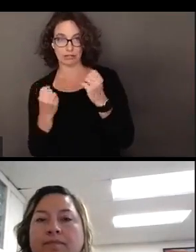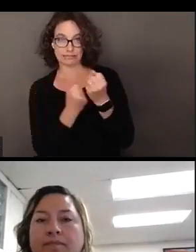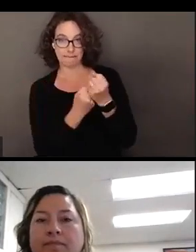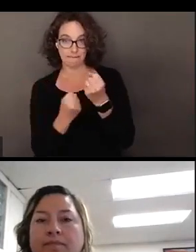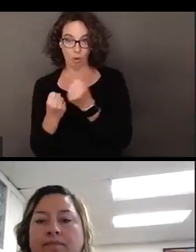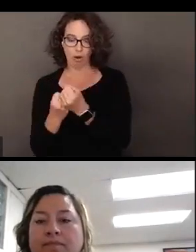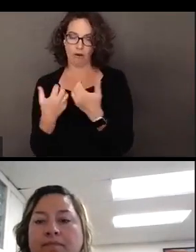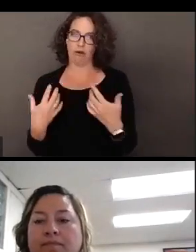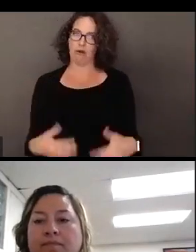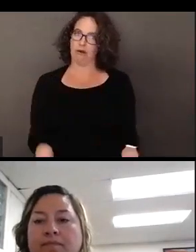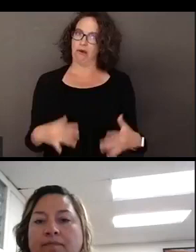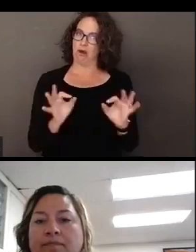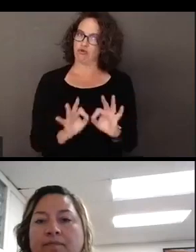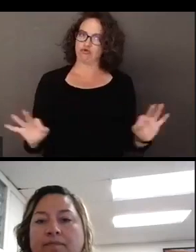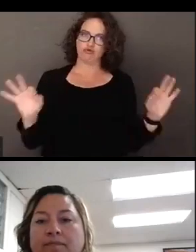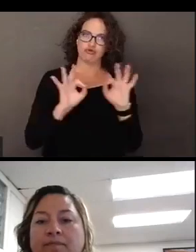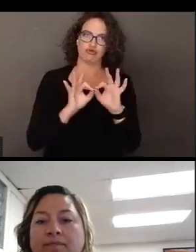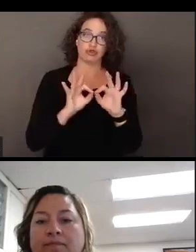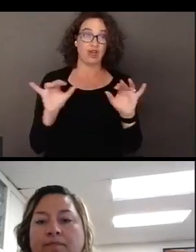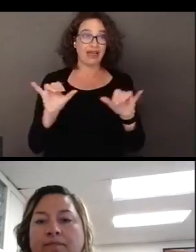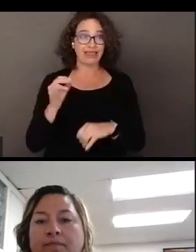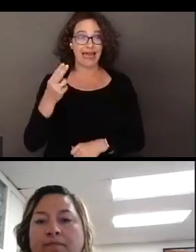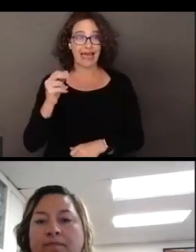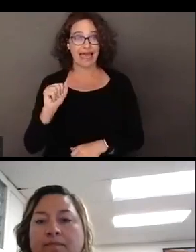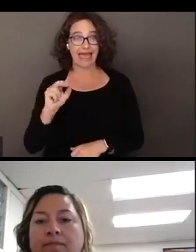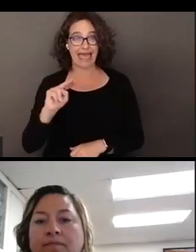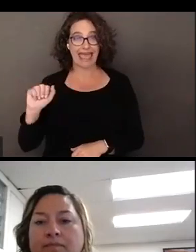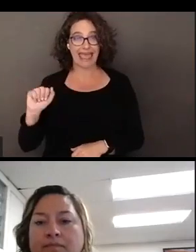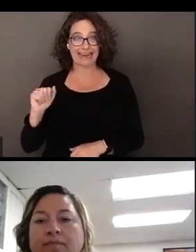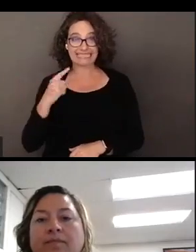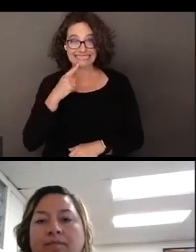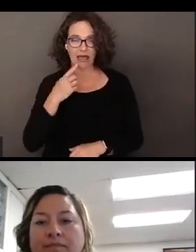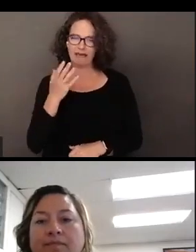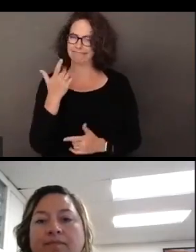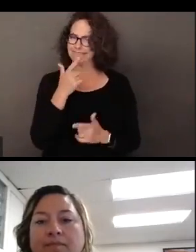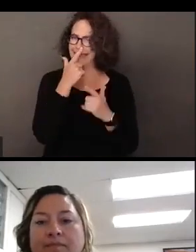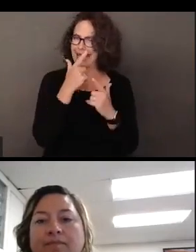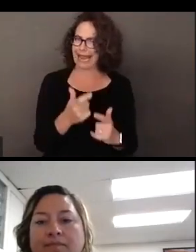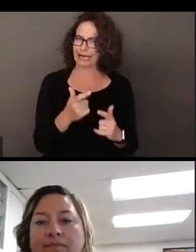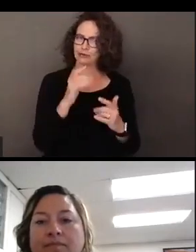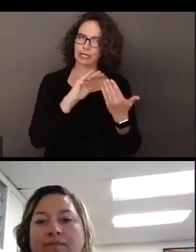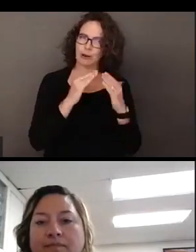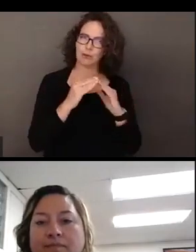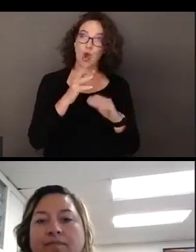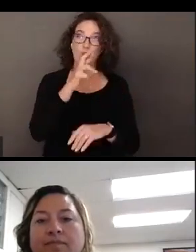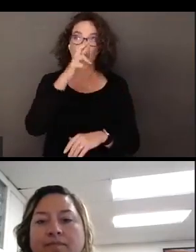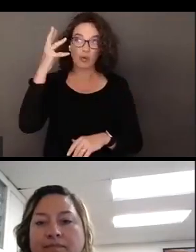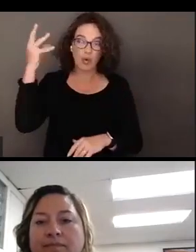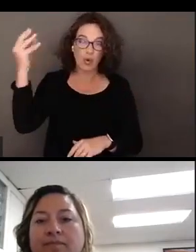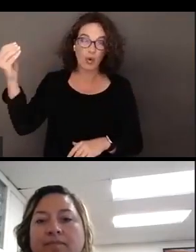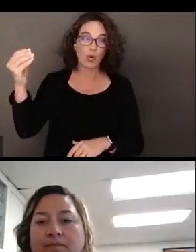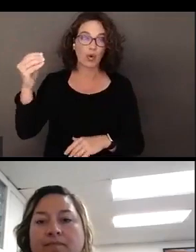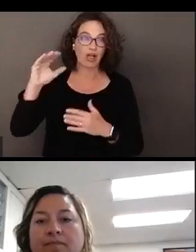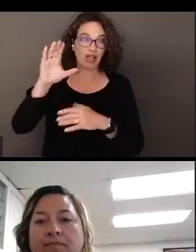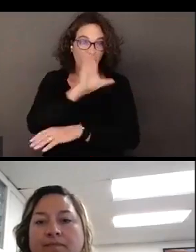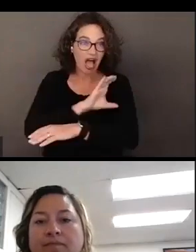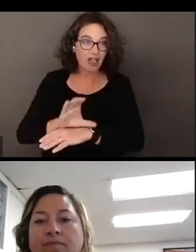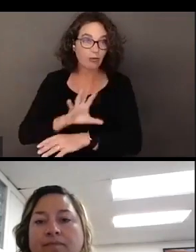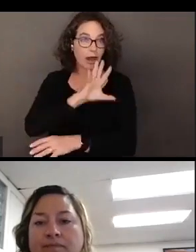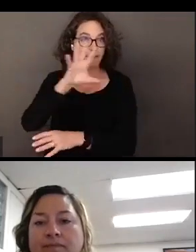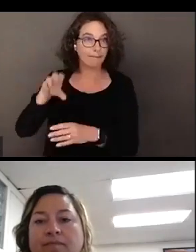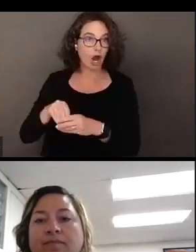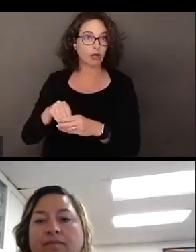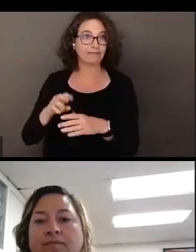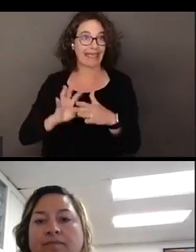think that, like Hannah said, it's a very interesting community. When you are in rural Colorado, you're part of those ranchers and farmers and the